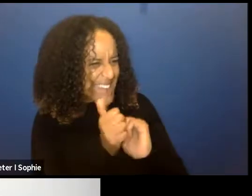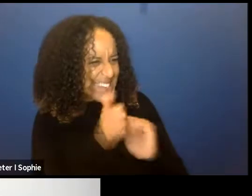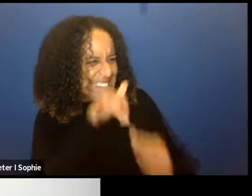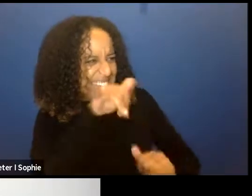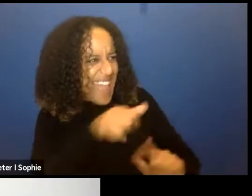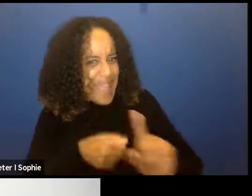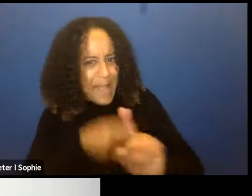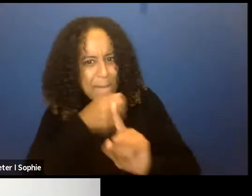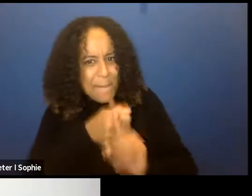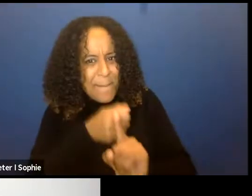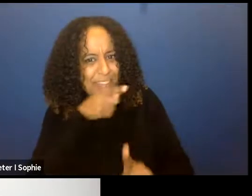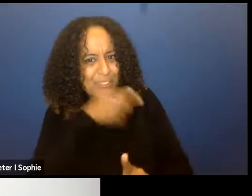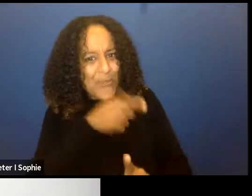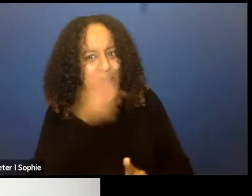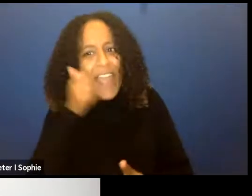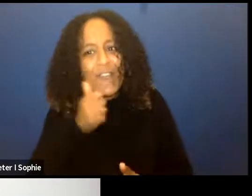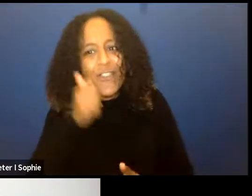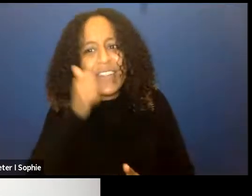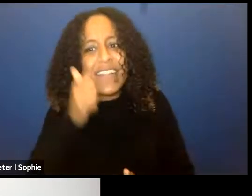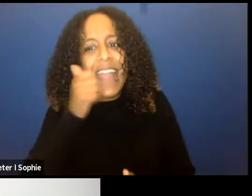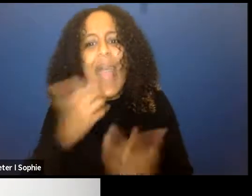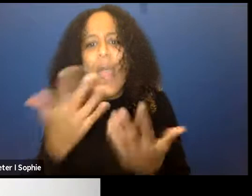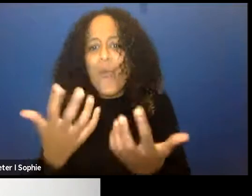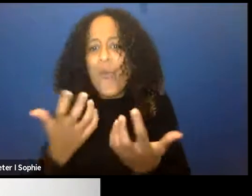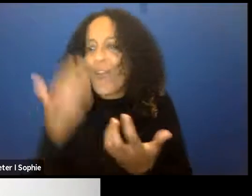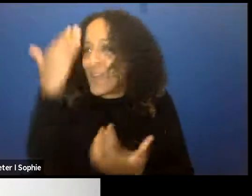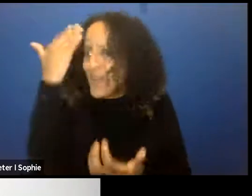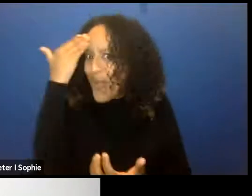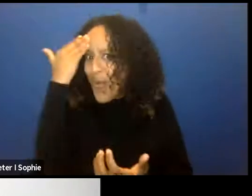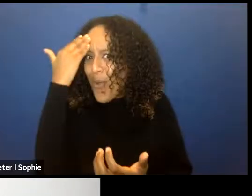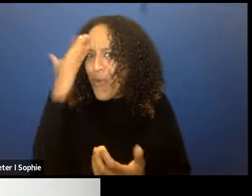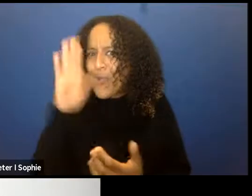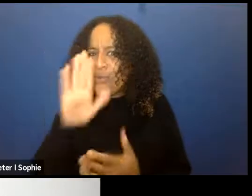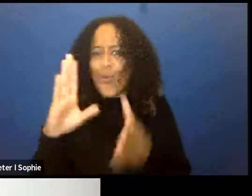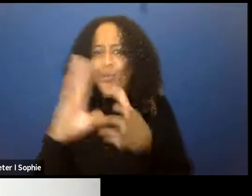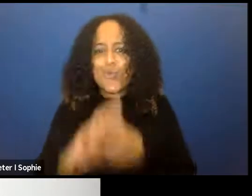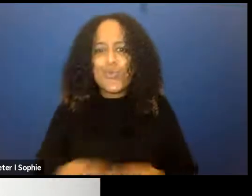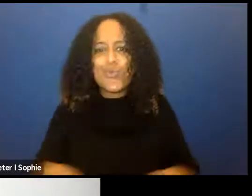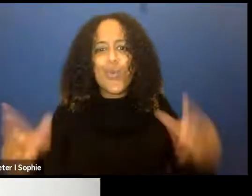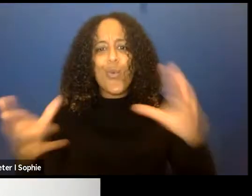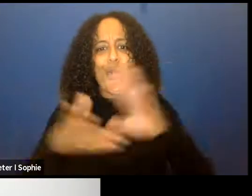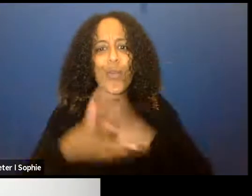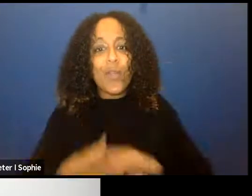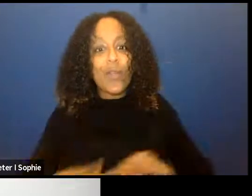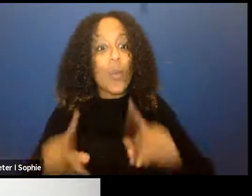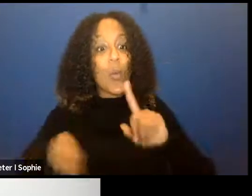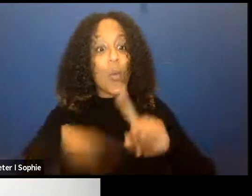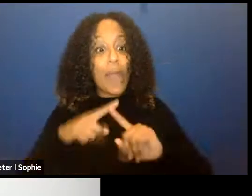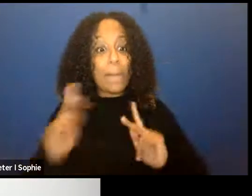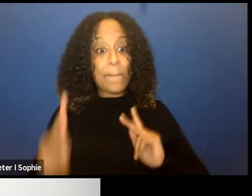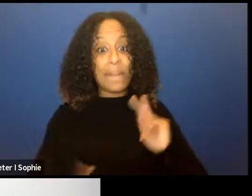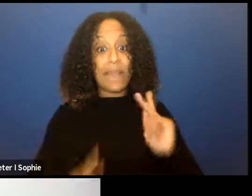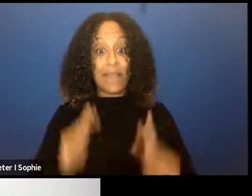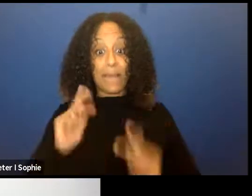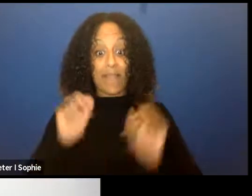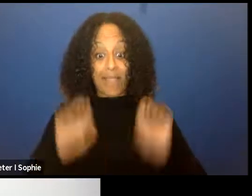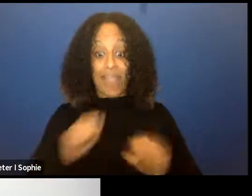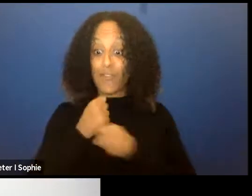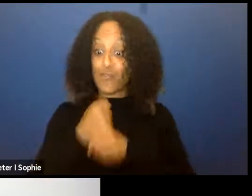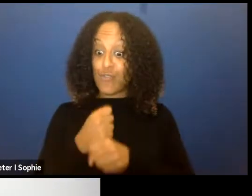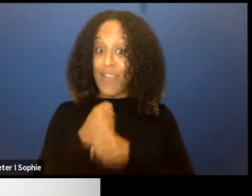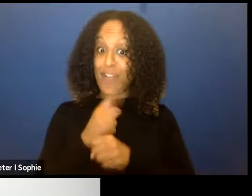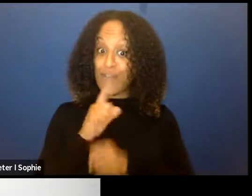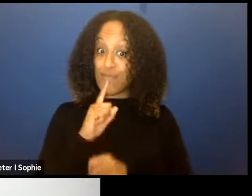that impact you day to day? I want to know your story. And I think when people can create those